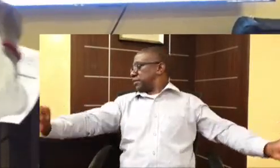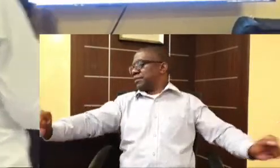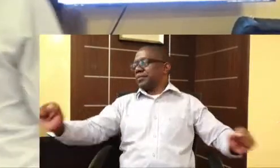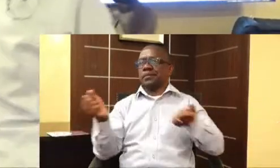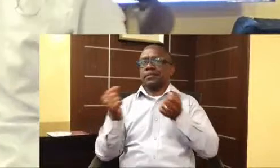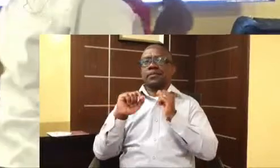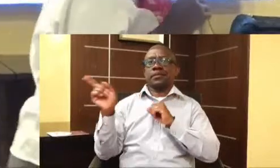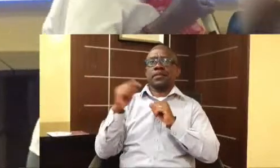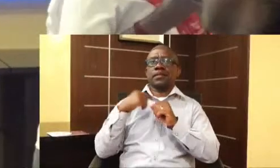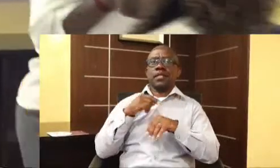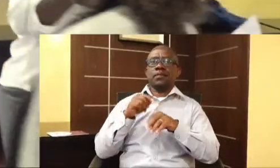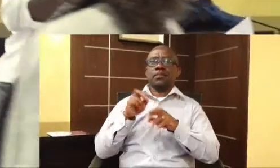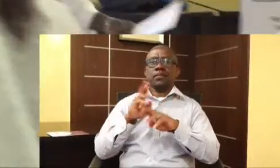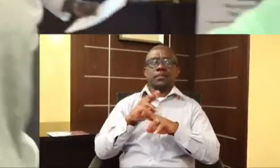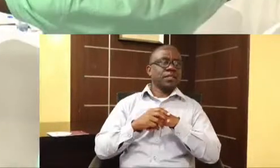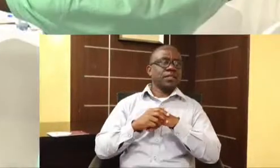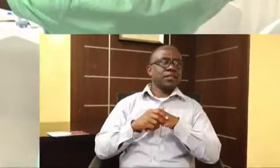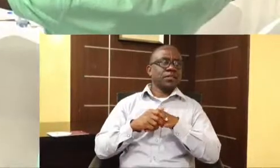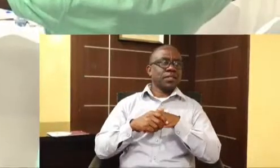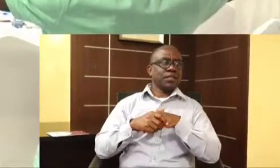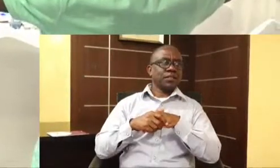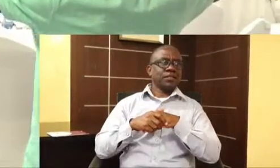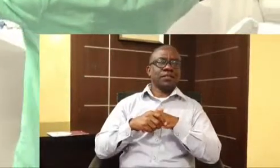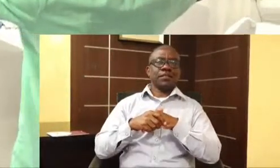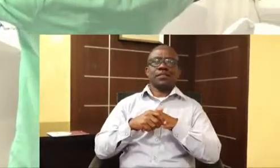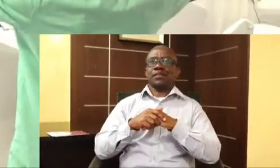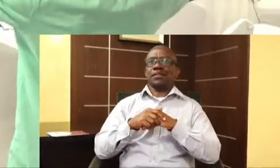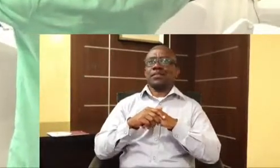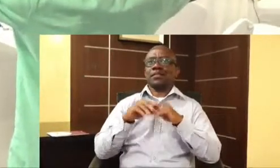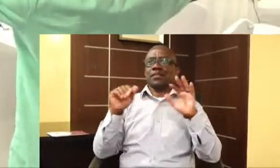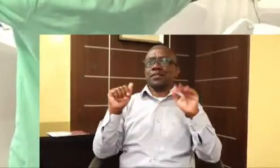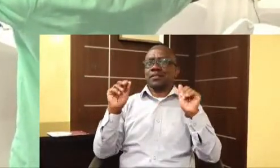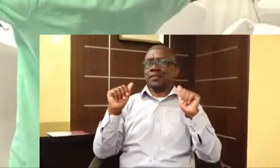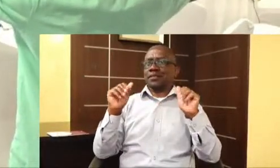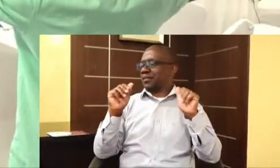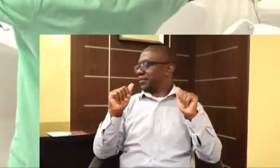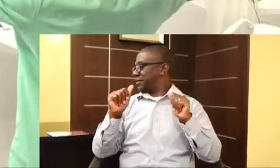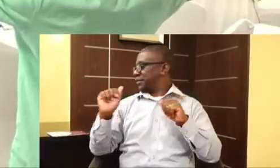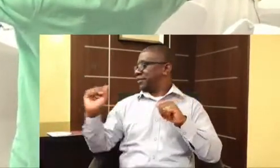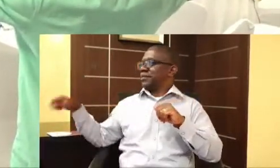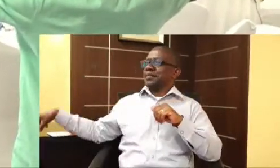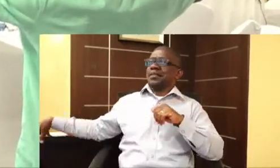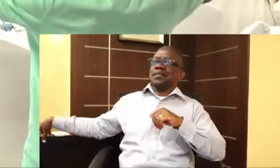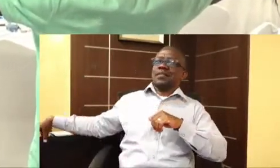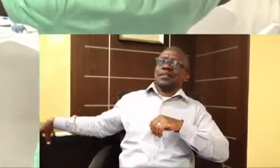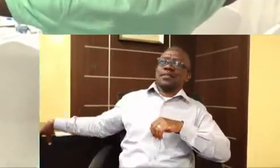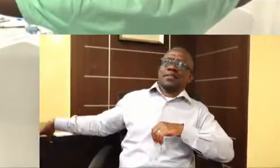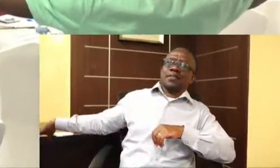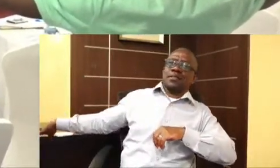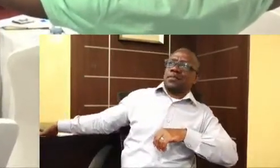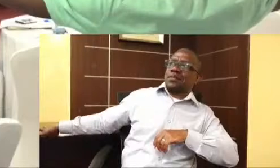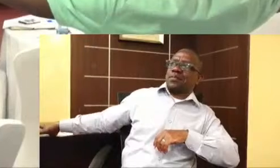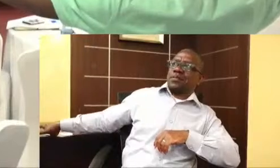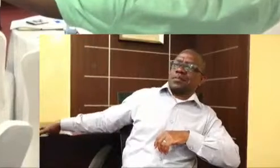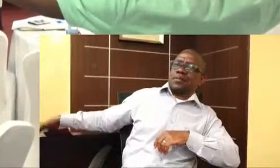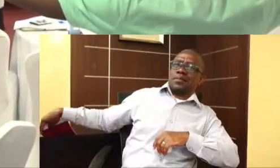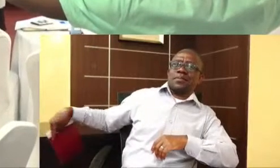he settles, we are calling the, and we hold on to our central